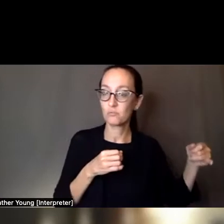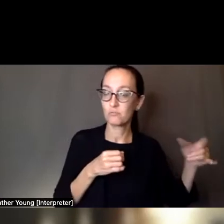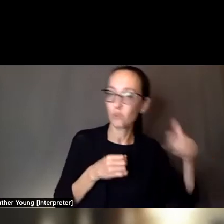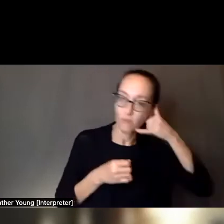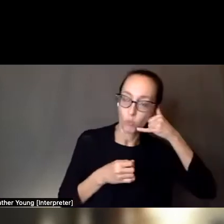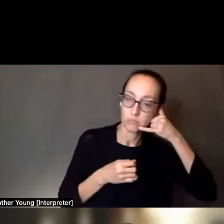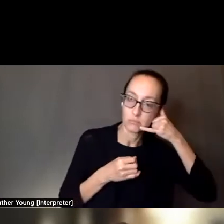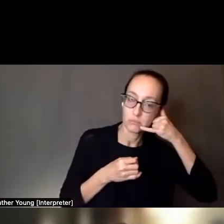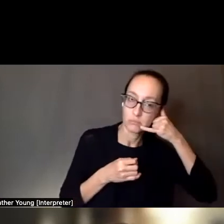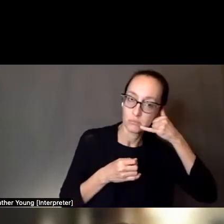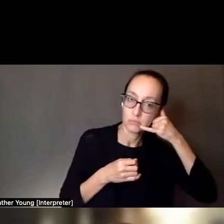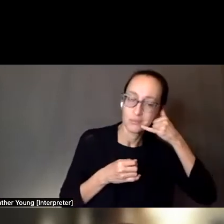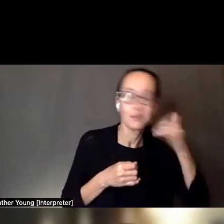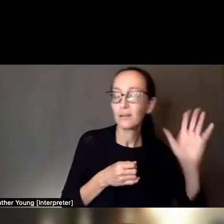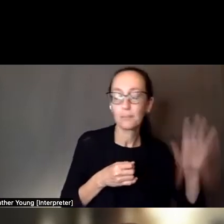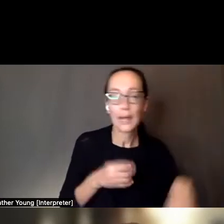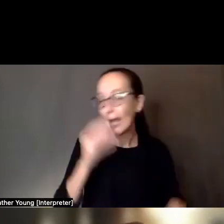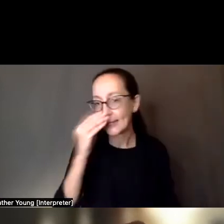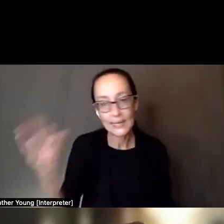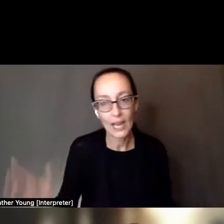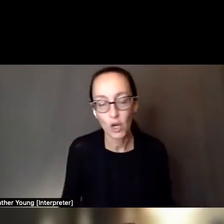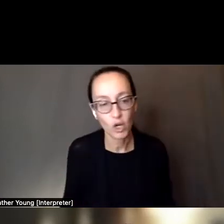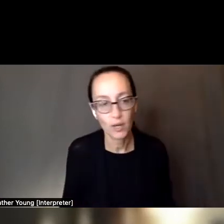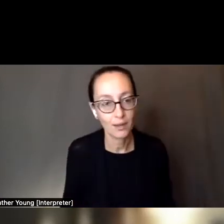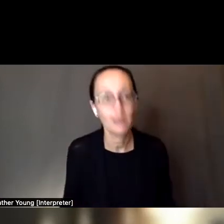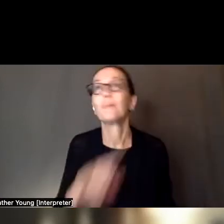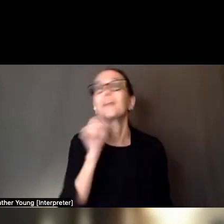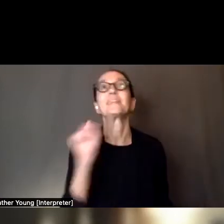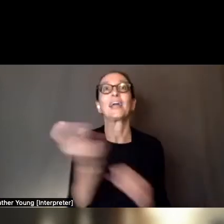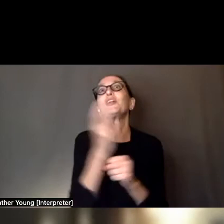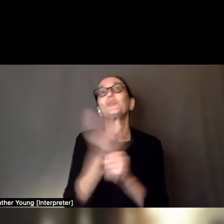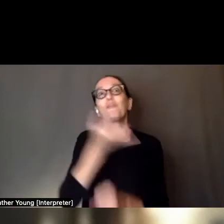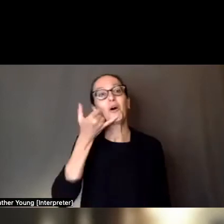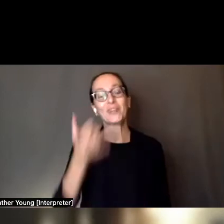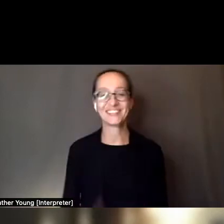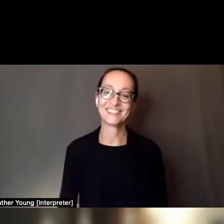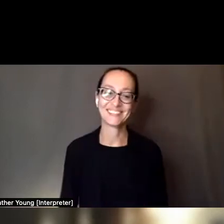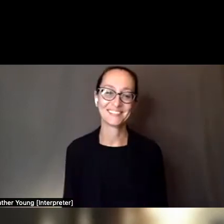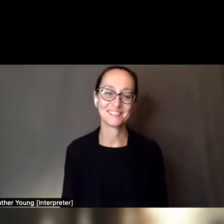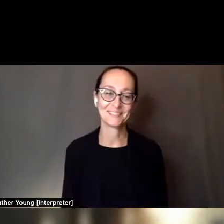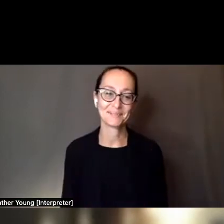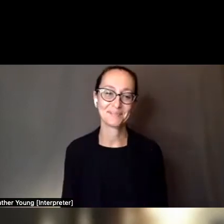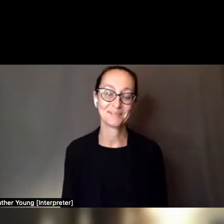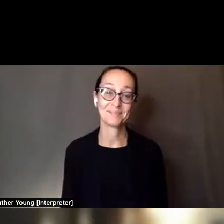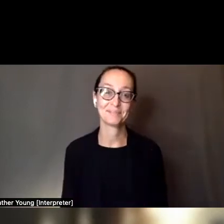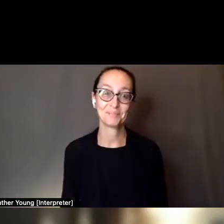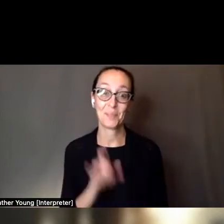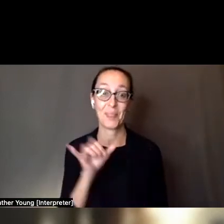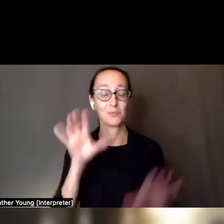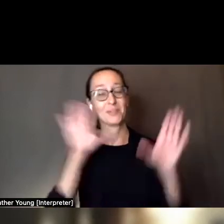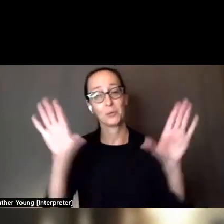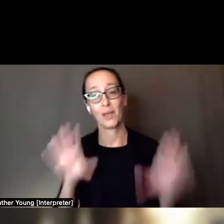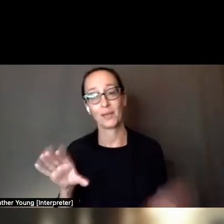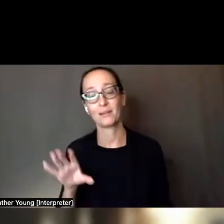But you know what? I didn't care because I could use the phone. So that was really great. And it